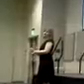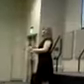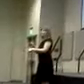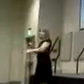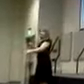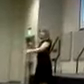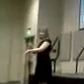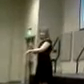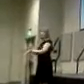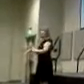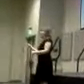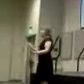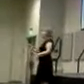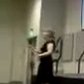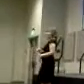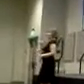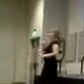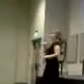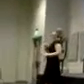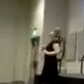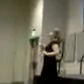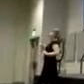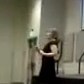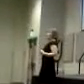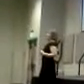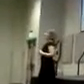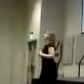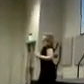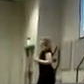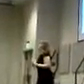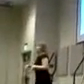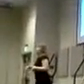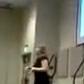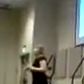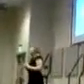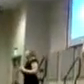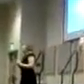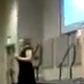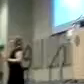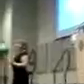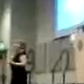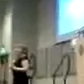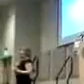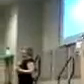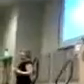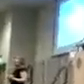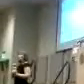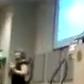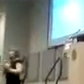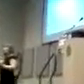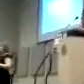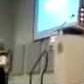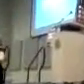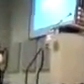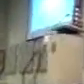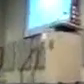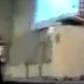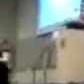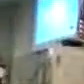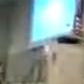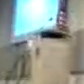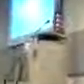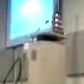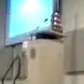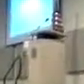St. Louis, and now we have Judy from Kansas City. Jane. For our beautiful performing arts center that we're going to borrow her for a while. It's